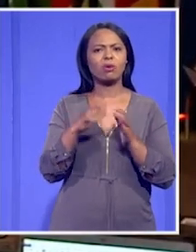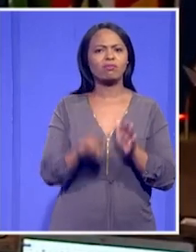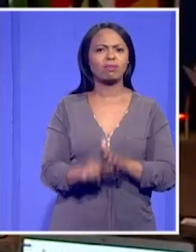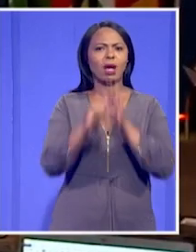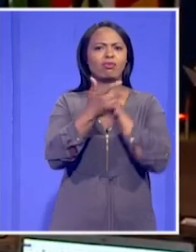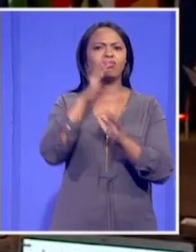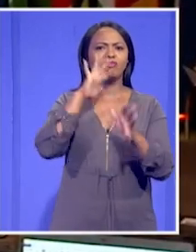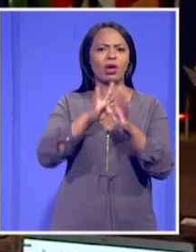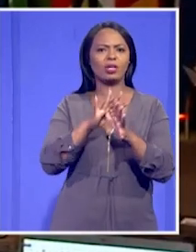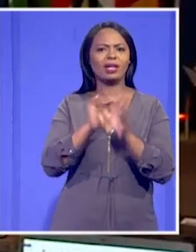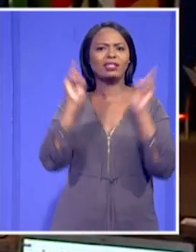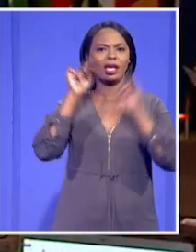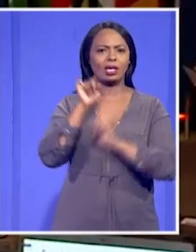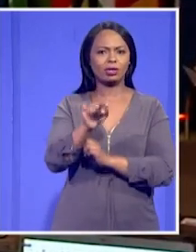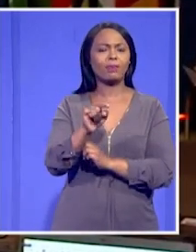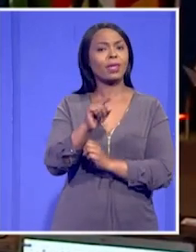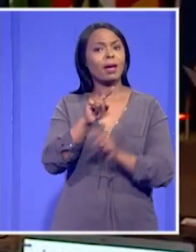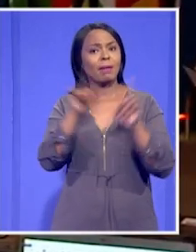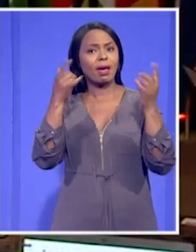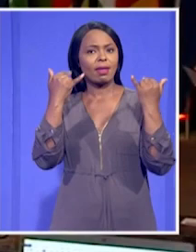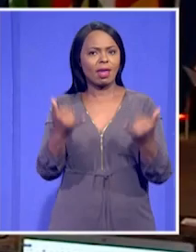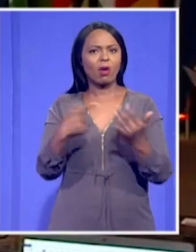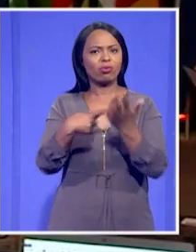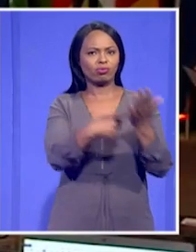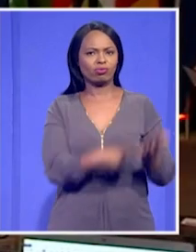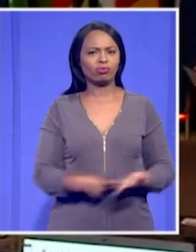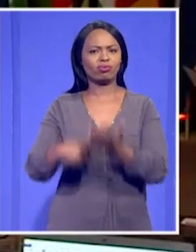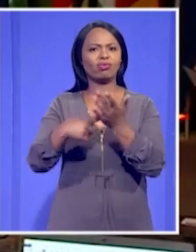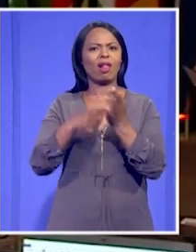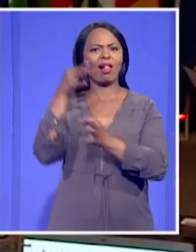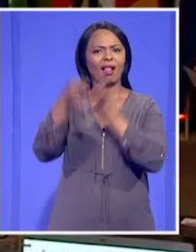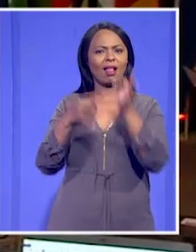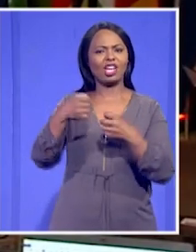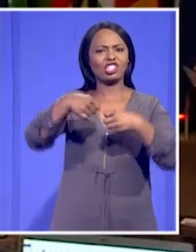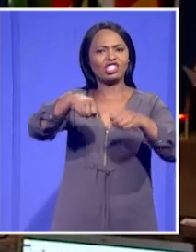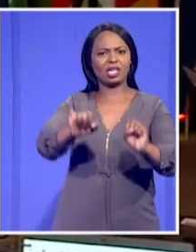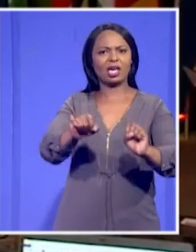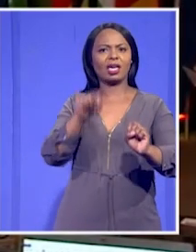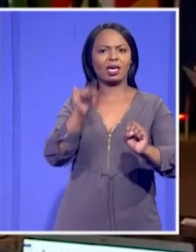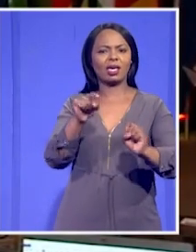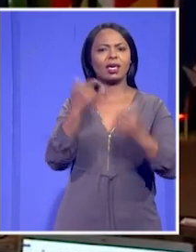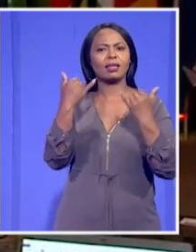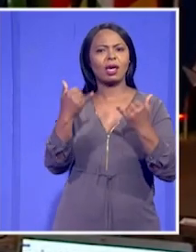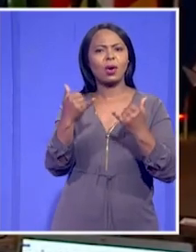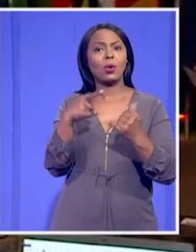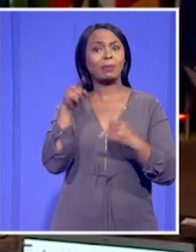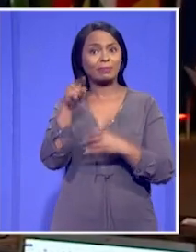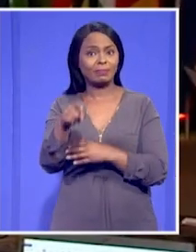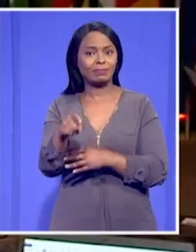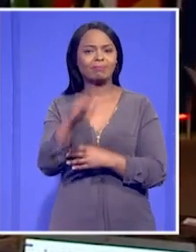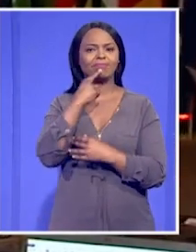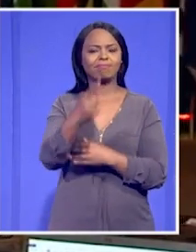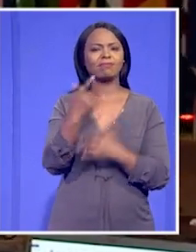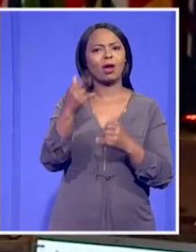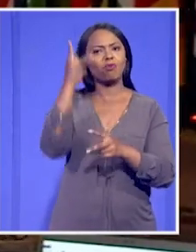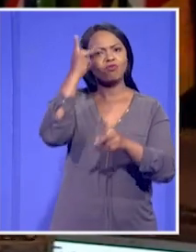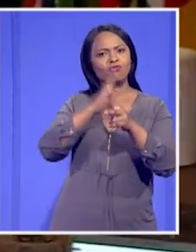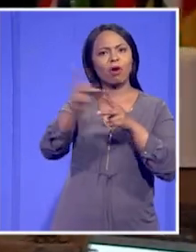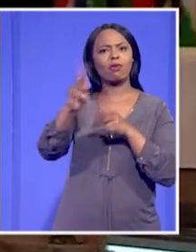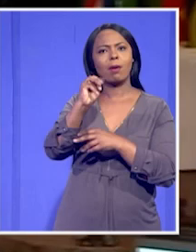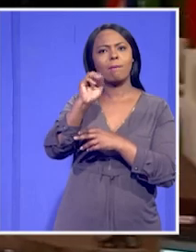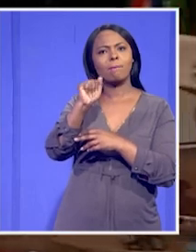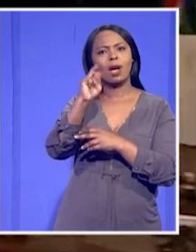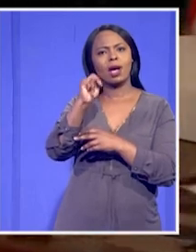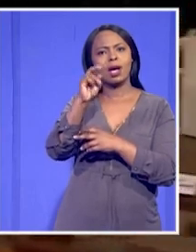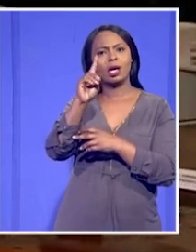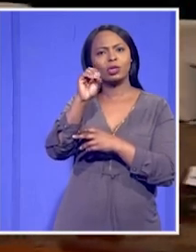But I'm just going to bring into this conversation the chairperson of the Cities Alliance, of course, that's Prof. Madonsela. Prof,